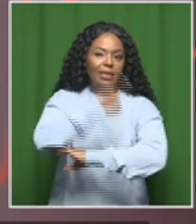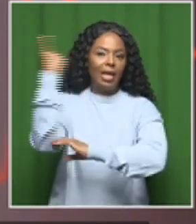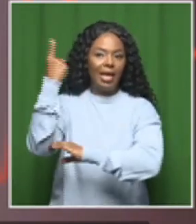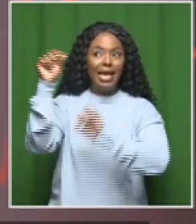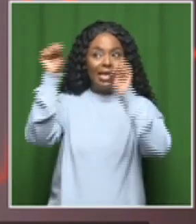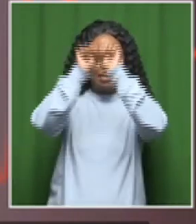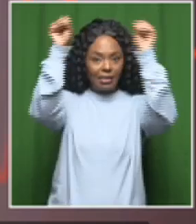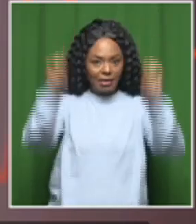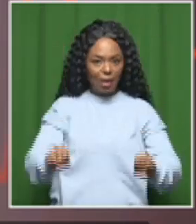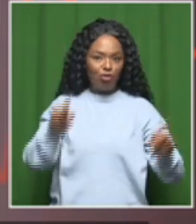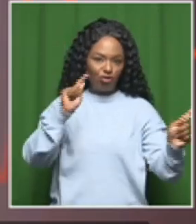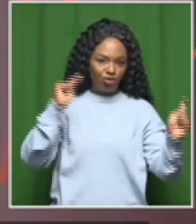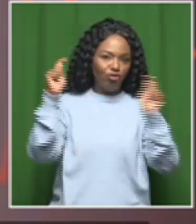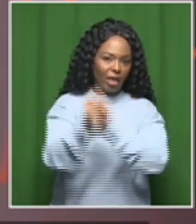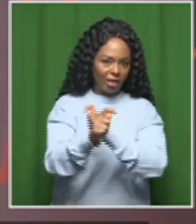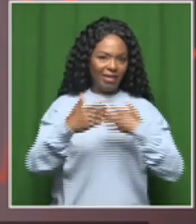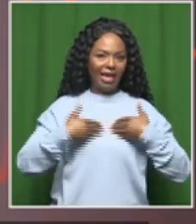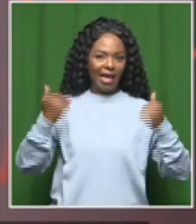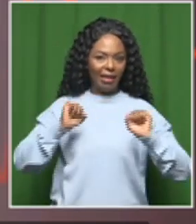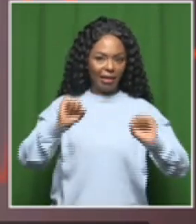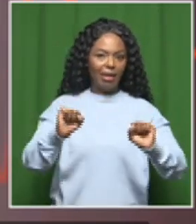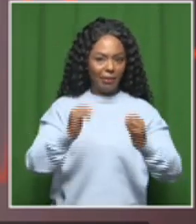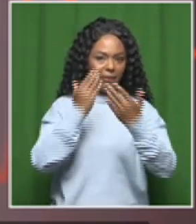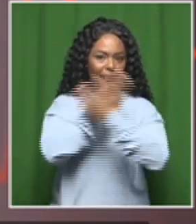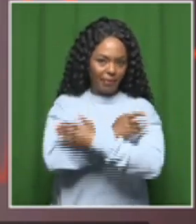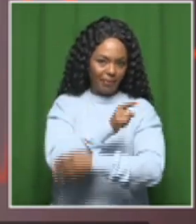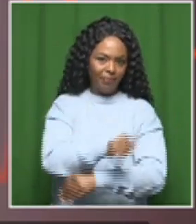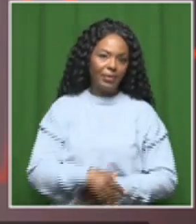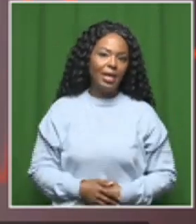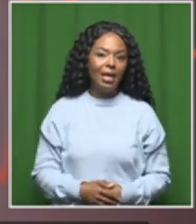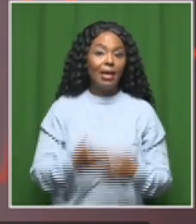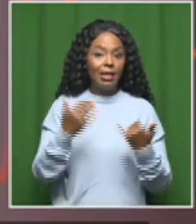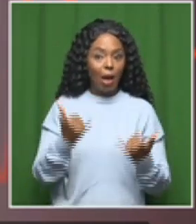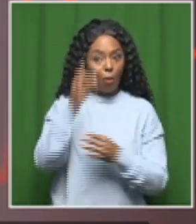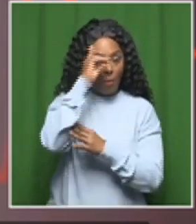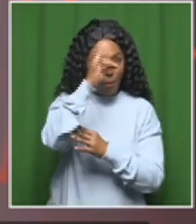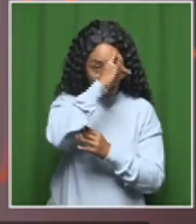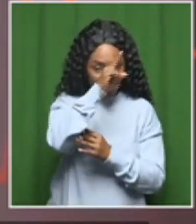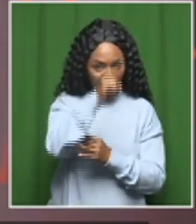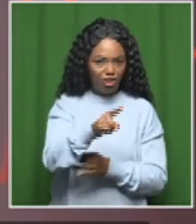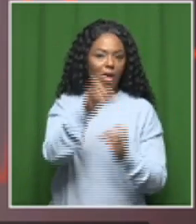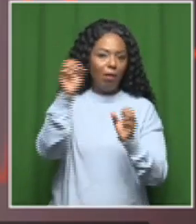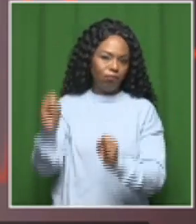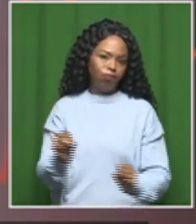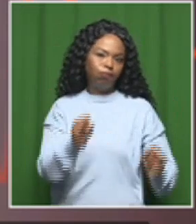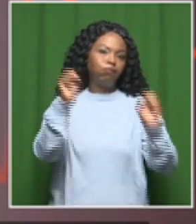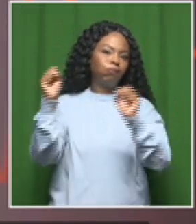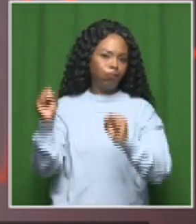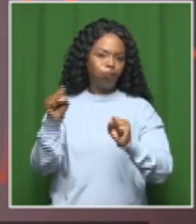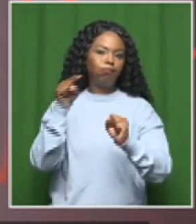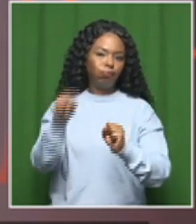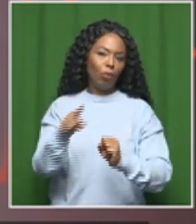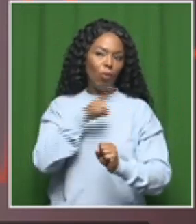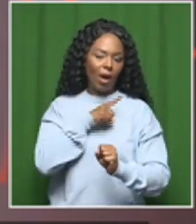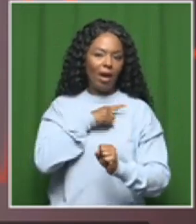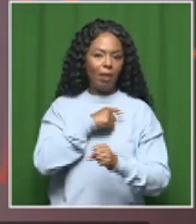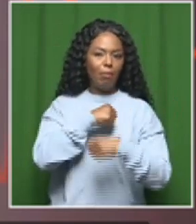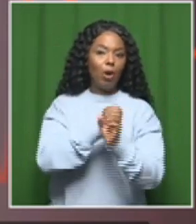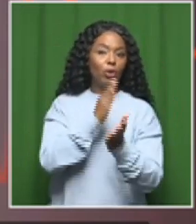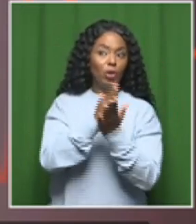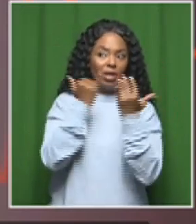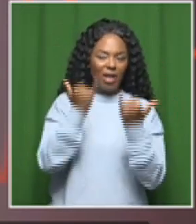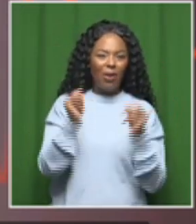Healthier Lives, and it will run throughout the month of March. And this initiative aims to reshape the conversation